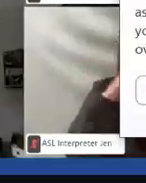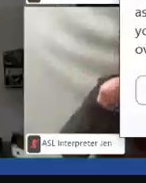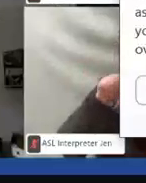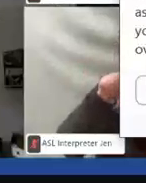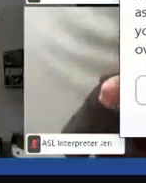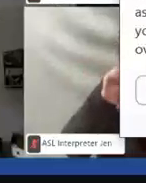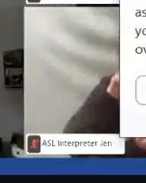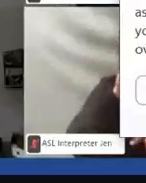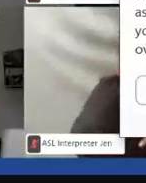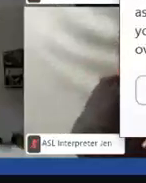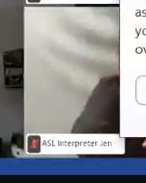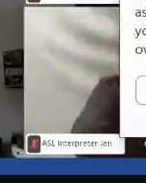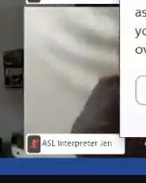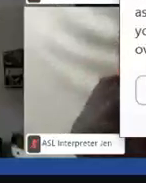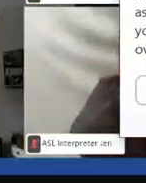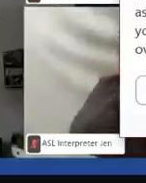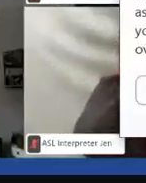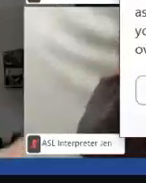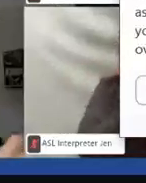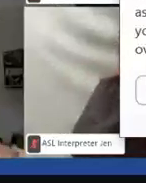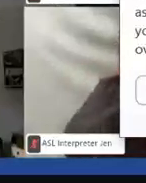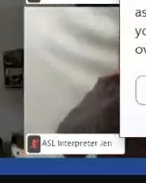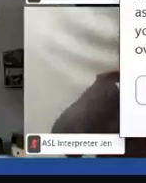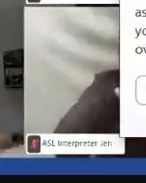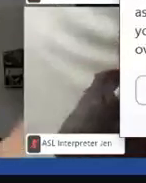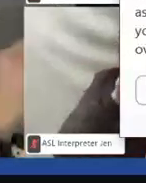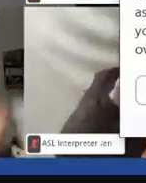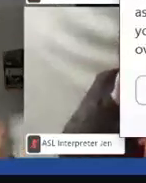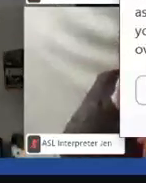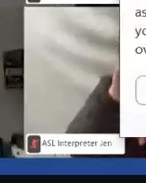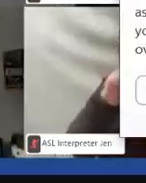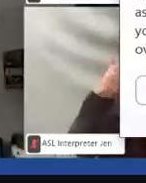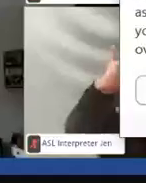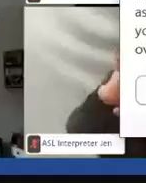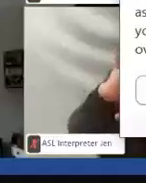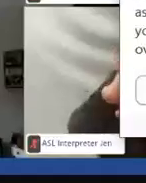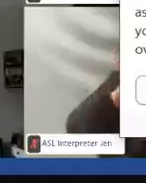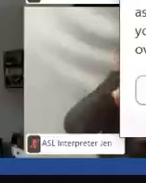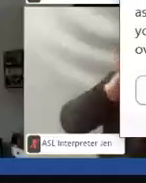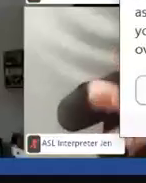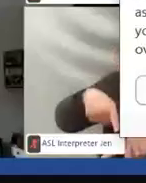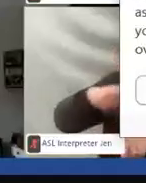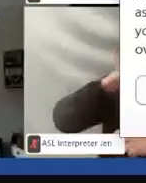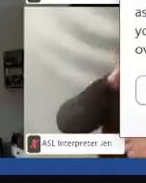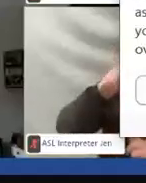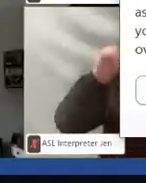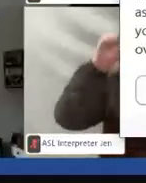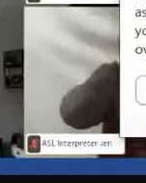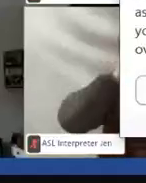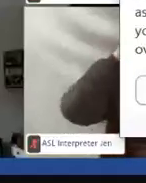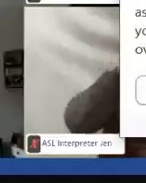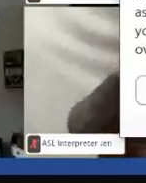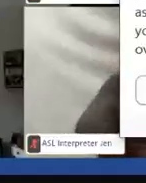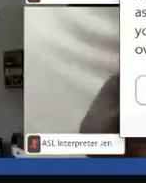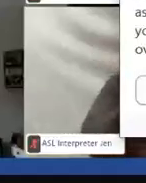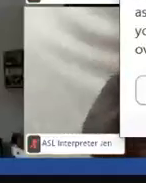statement that this is simply a report of the data that's been self-reported, and not not an opinion of